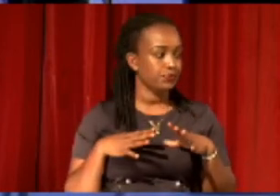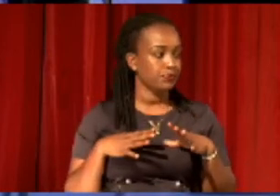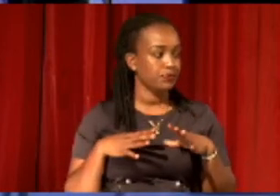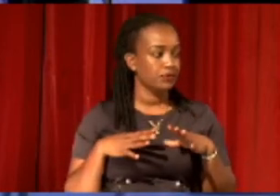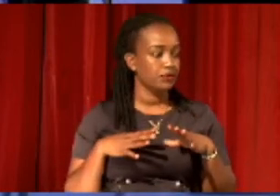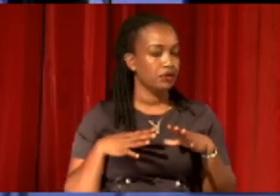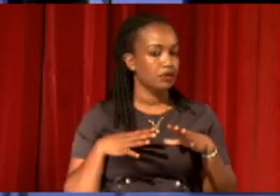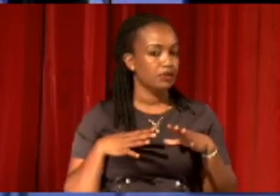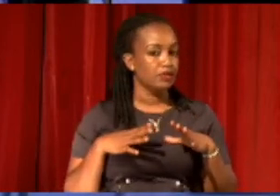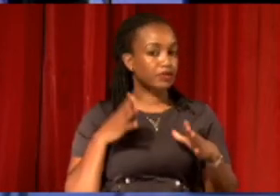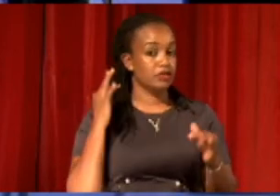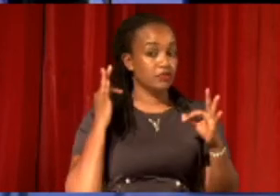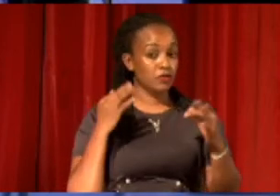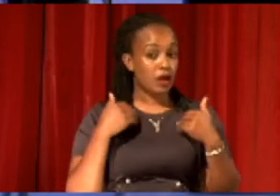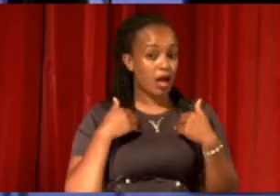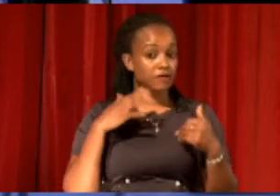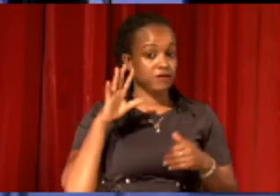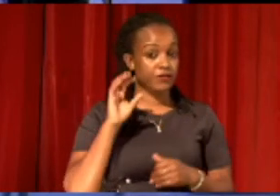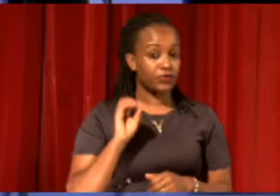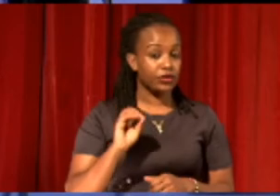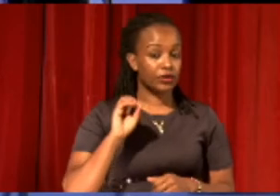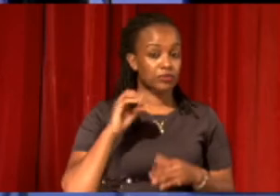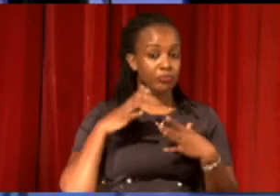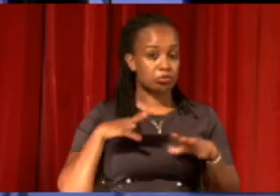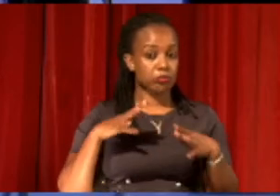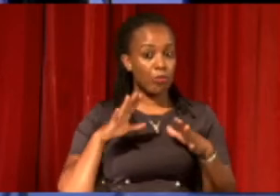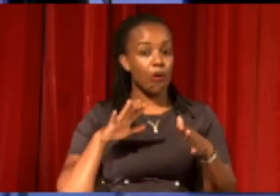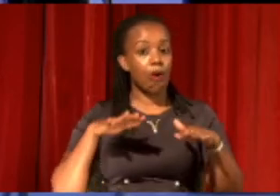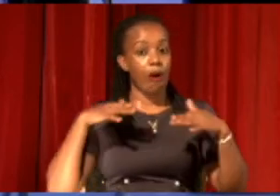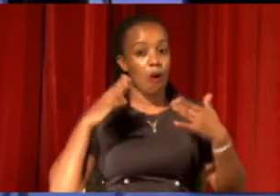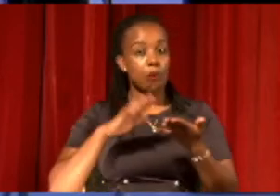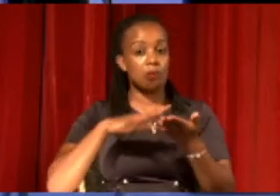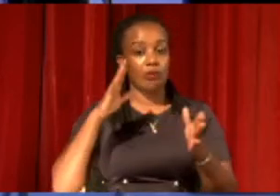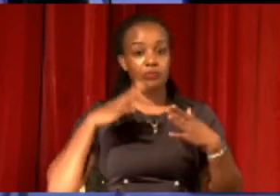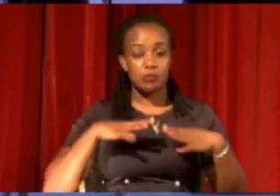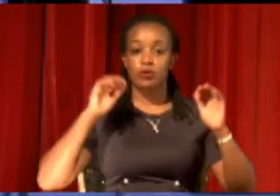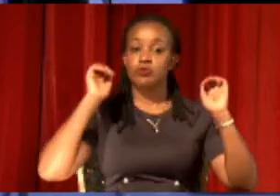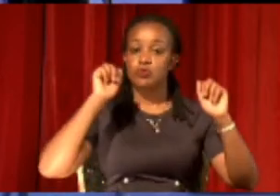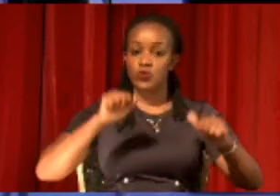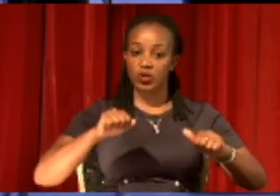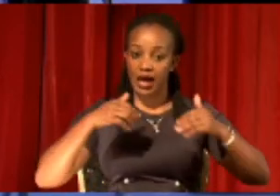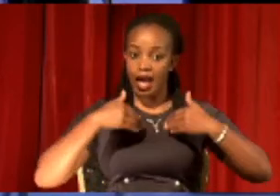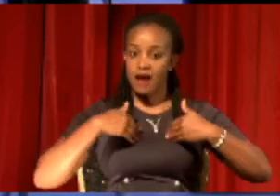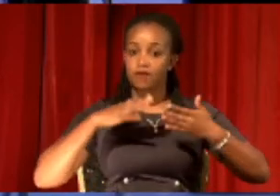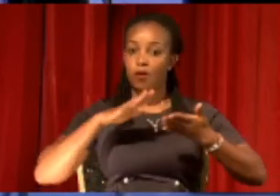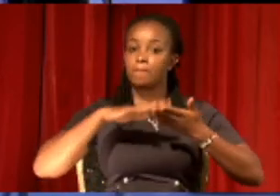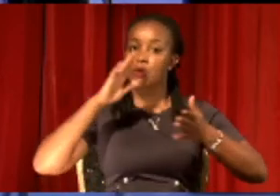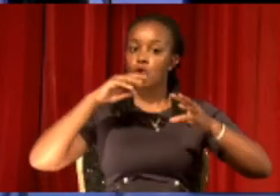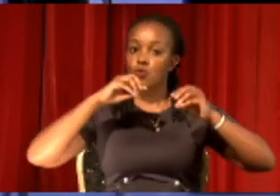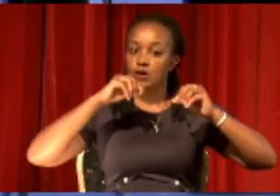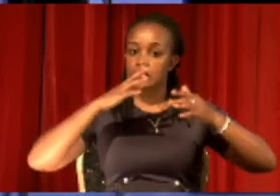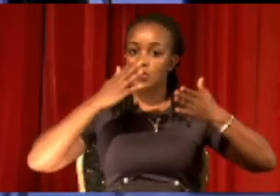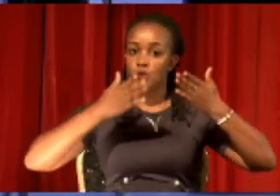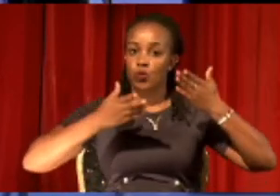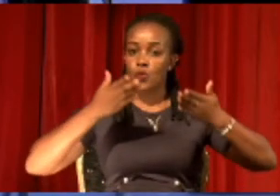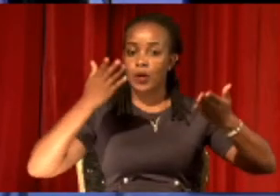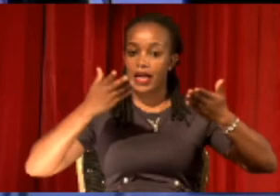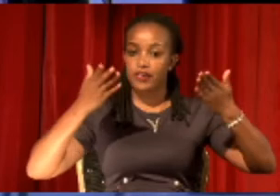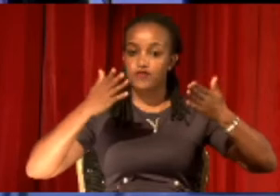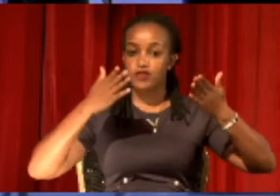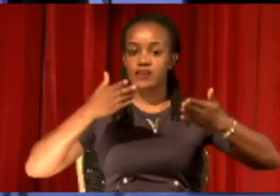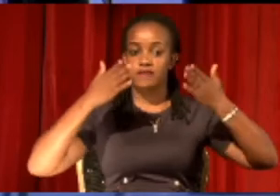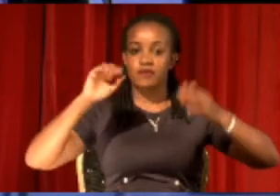you are much more likely to create, you know, true quality. But if you give 5,000 shillings, hiyo mtu atakula